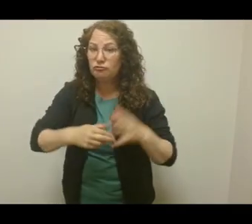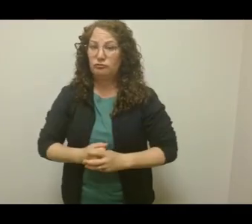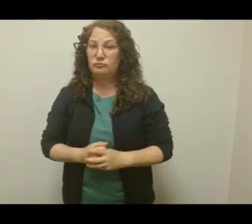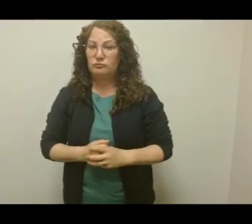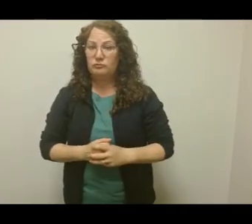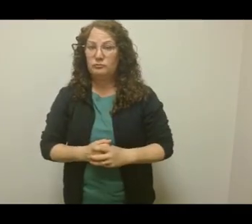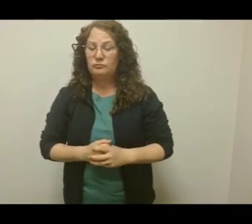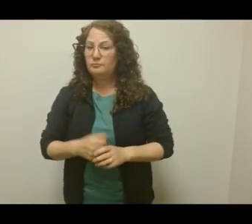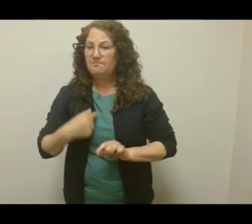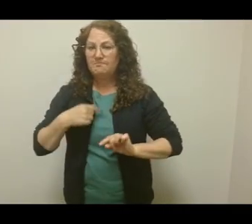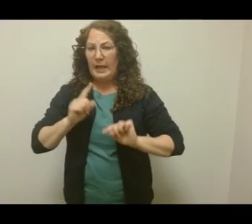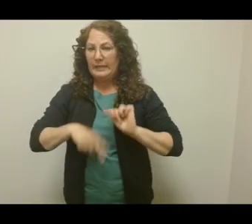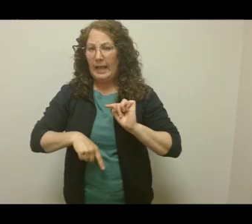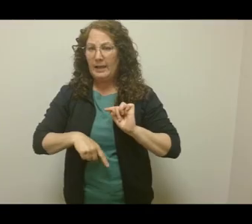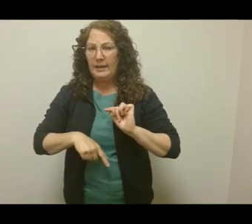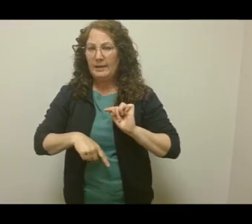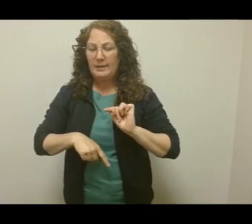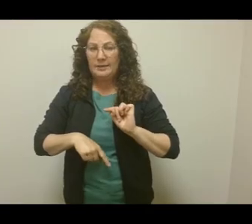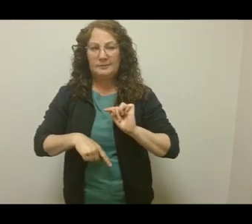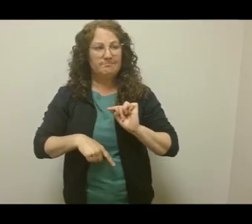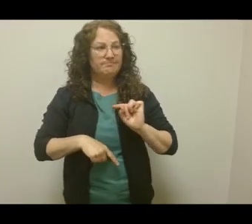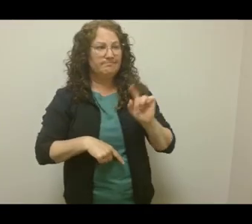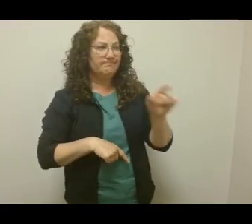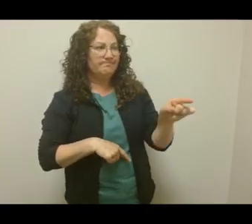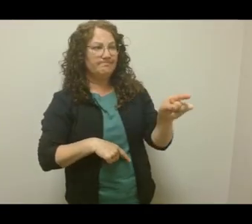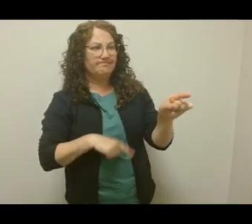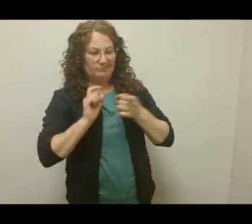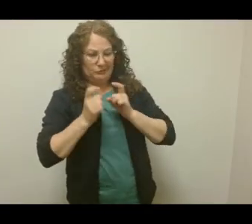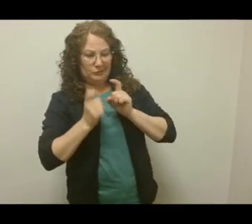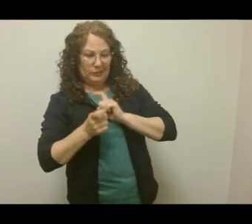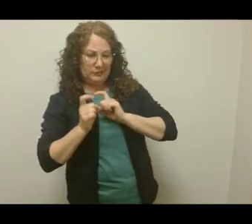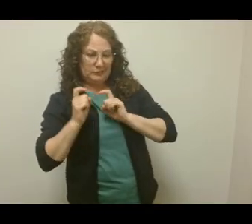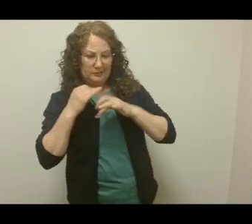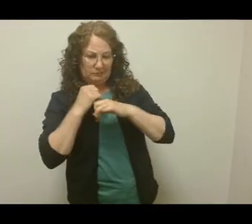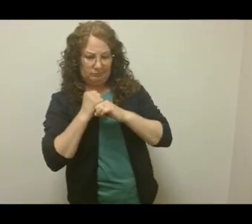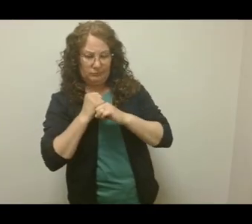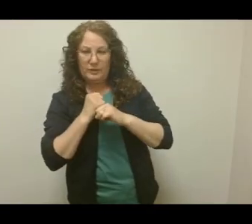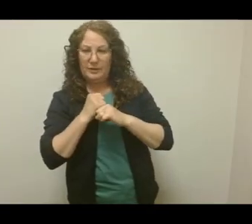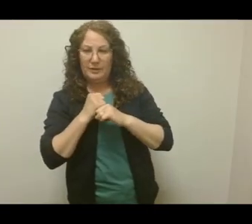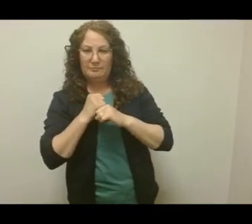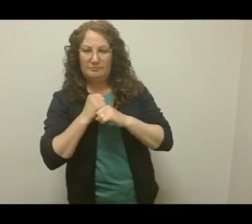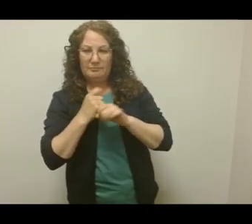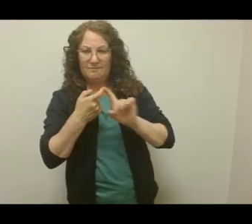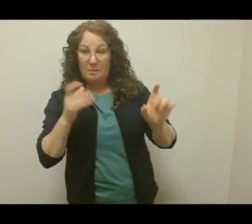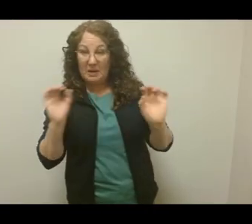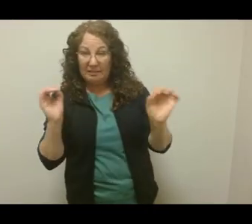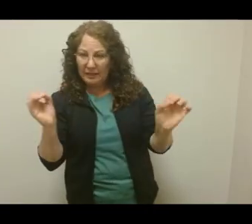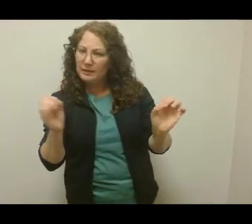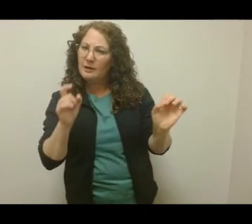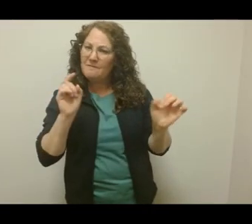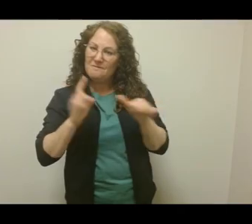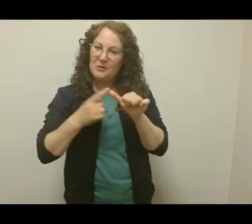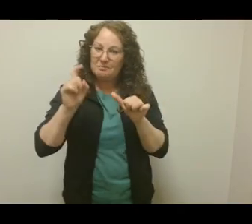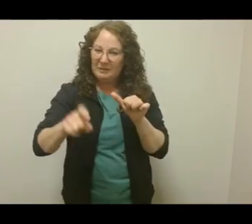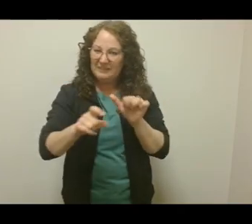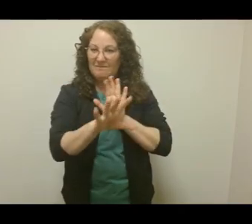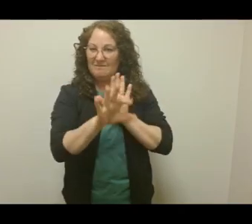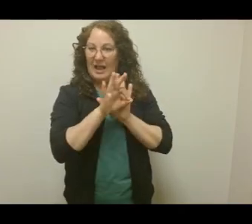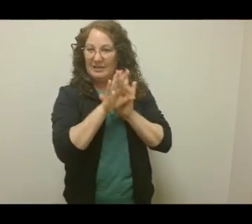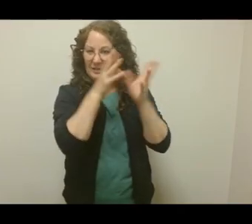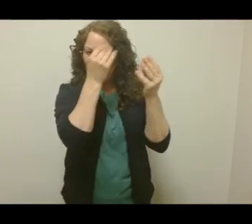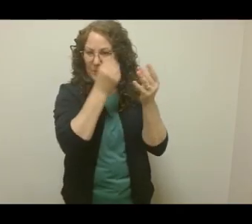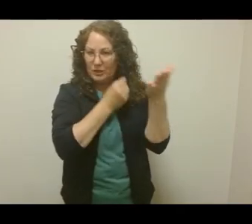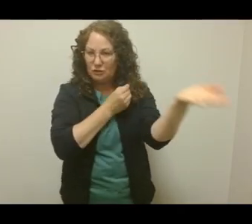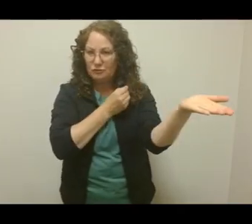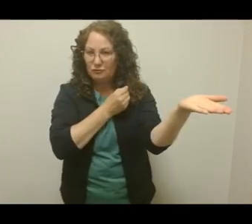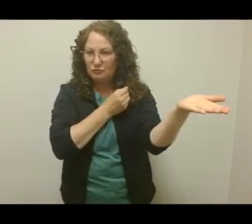can't paraphrase something just from nothing. We have to find research that applies to